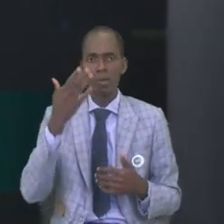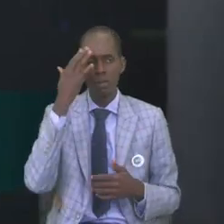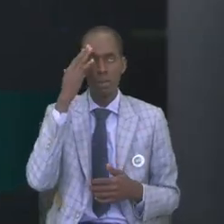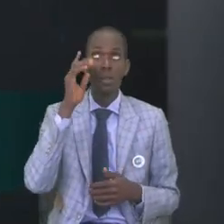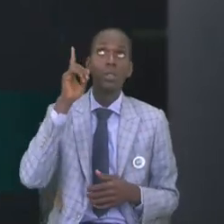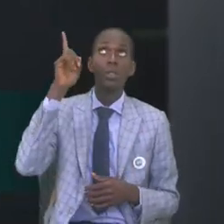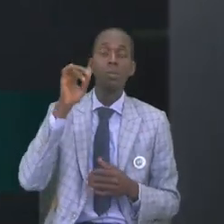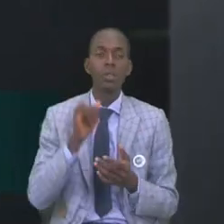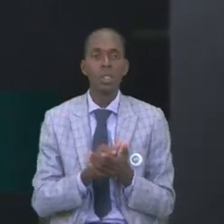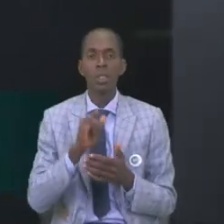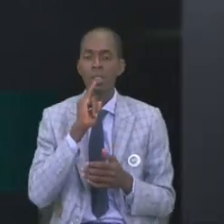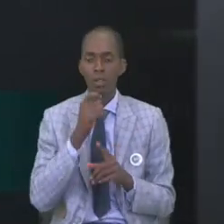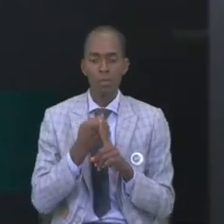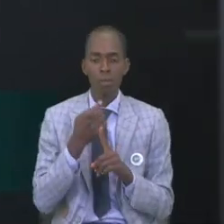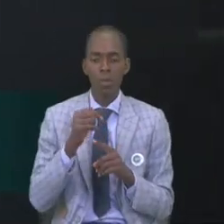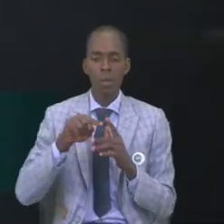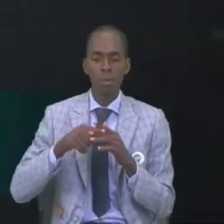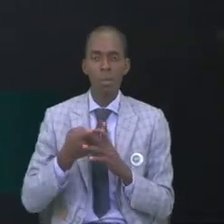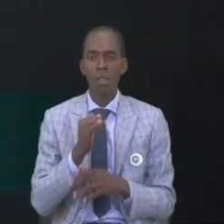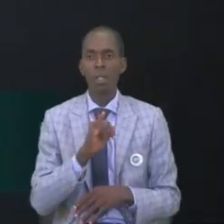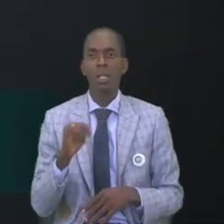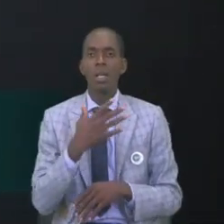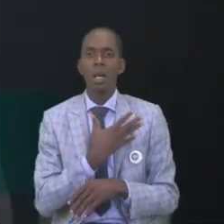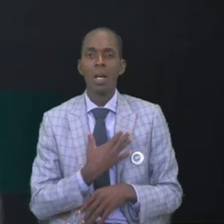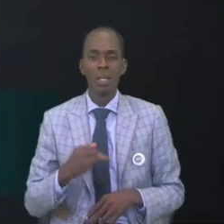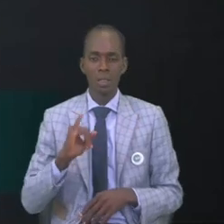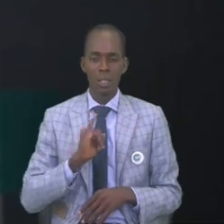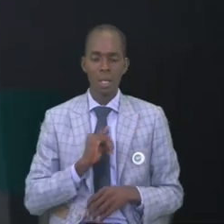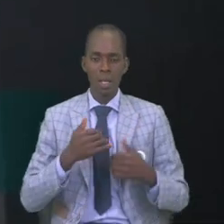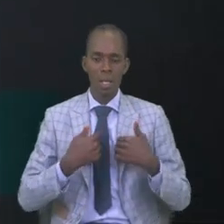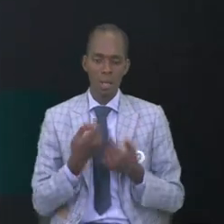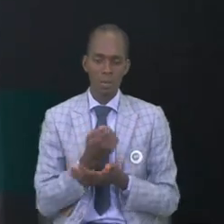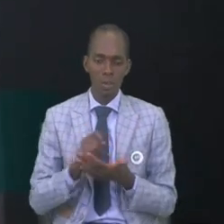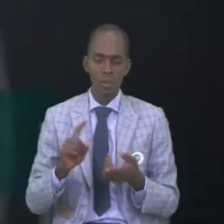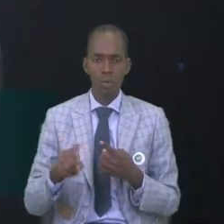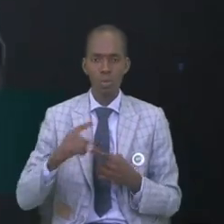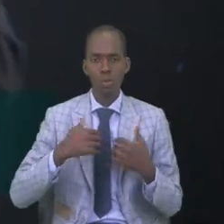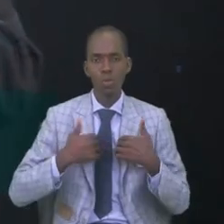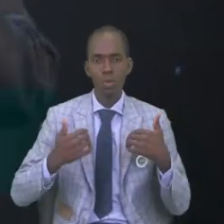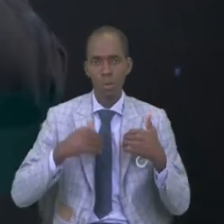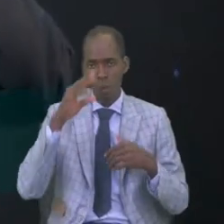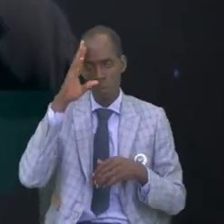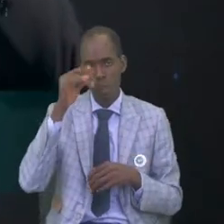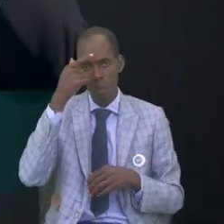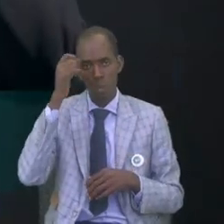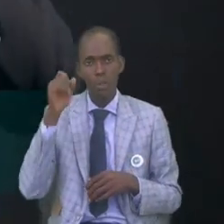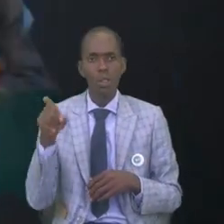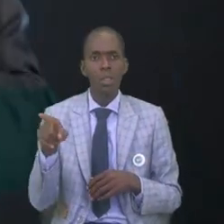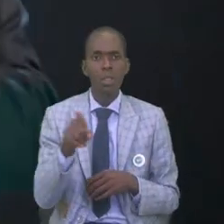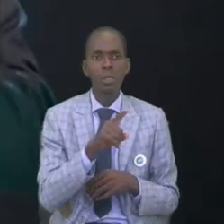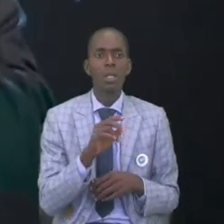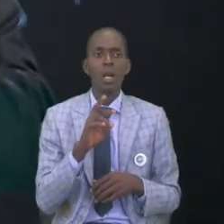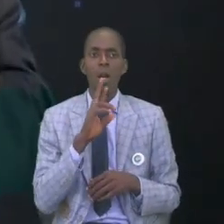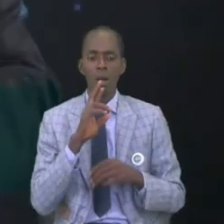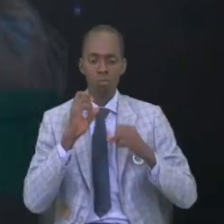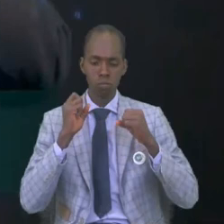that is from the beginning. And I have written unto you, young men, because ye are